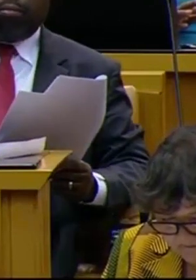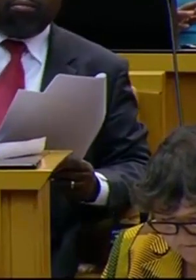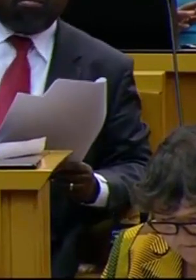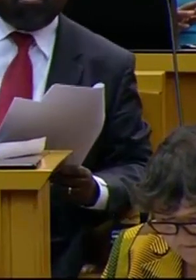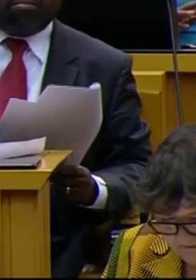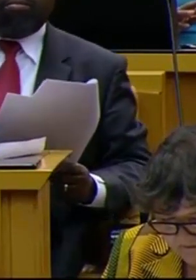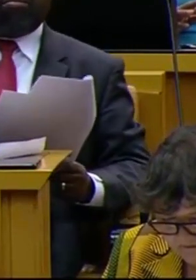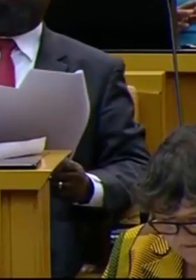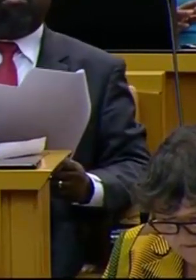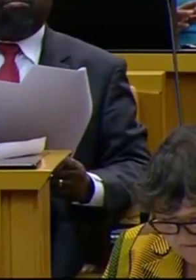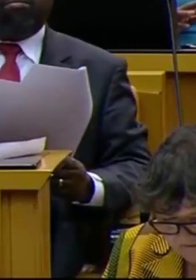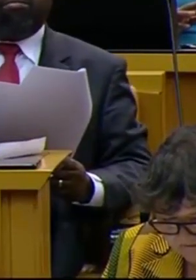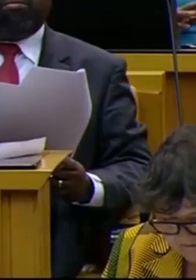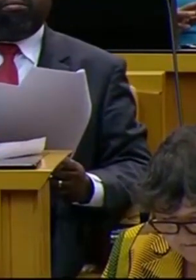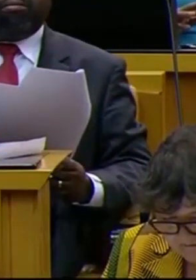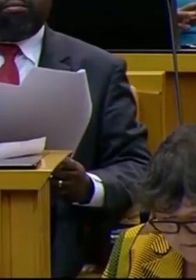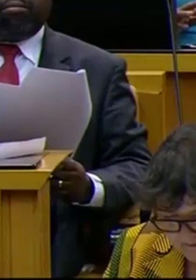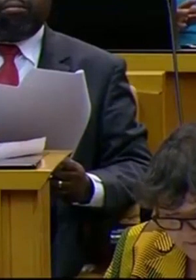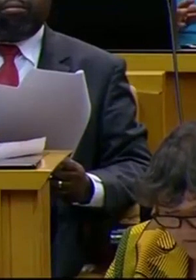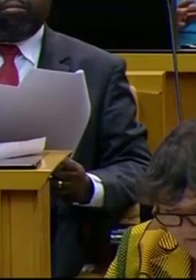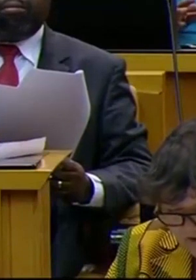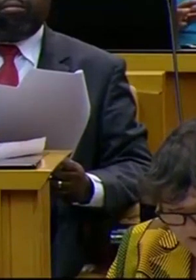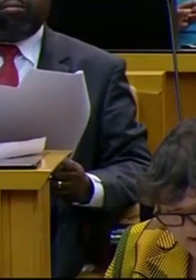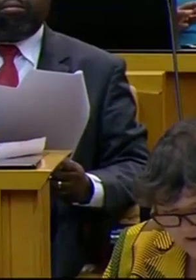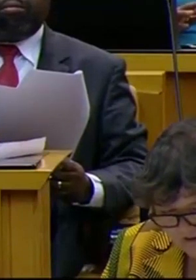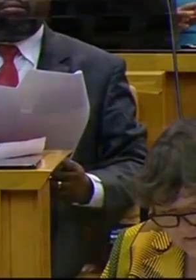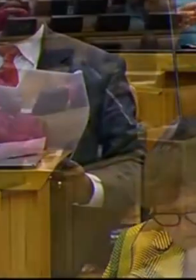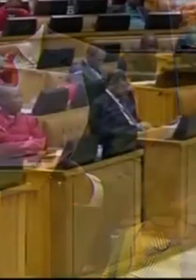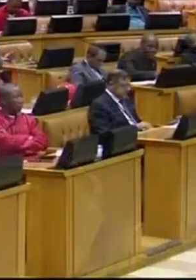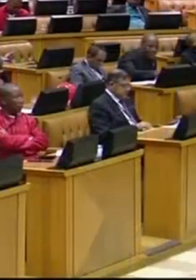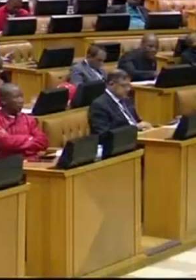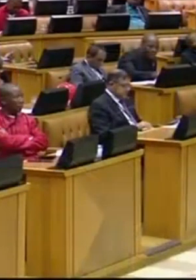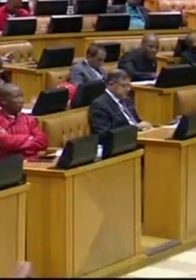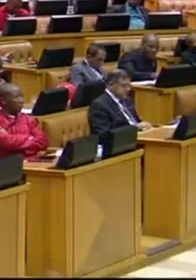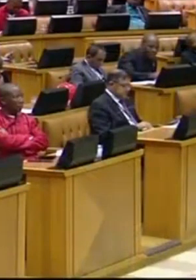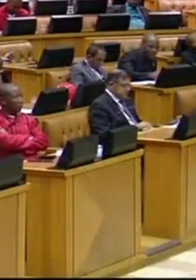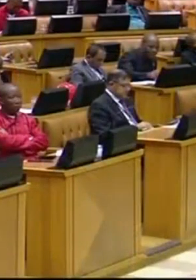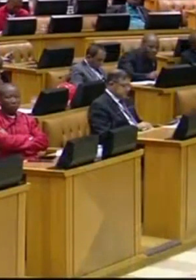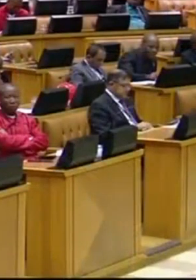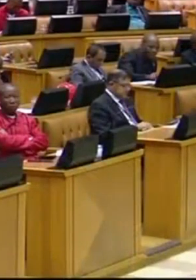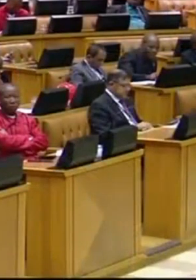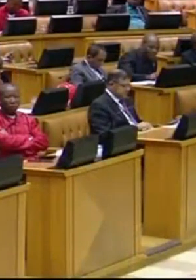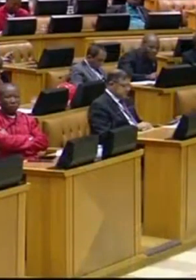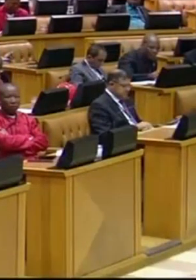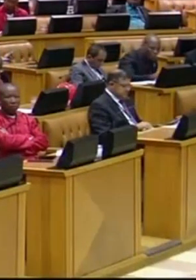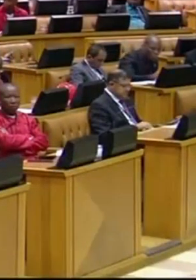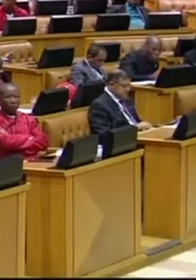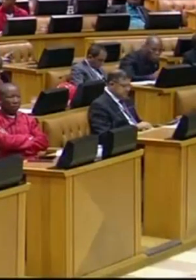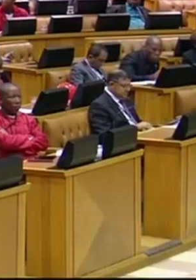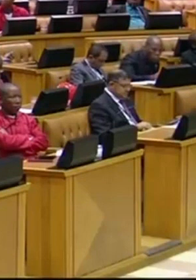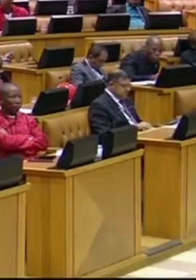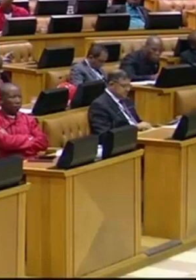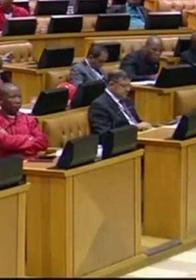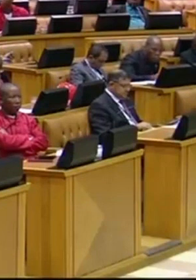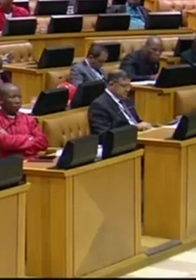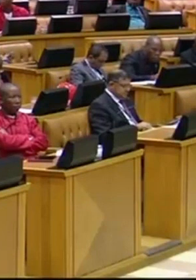FIC bill. And cabinet is appointed by a president. They satisfy themselves that they can bring it as a bill to parliament for us to deliberate